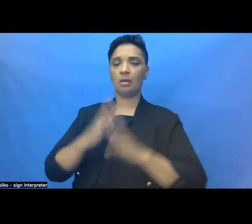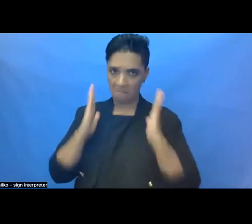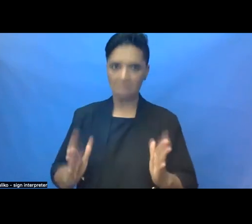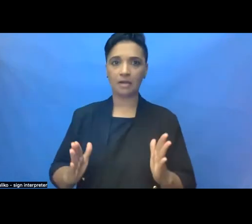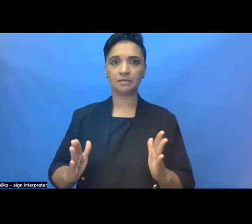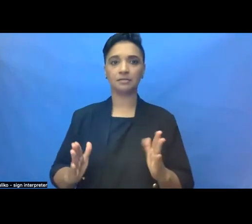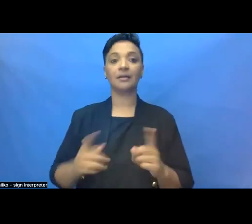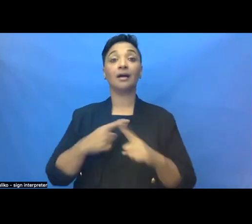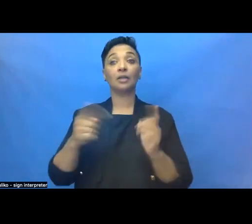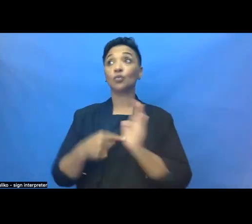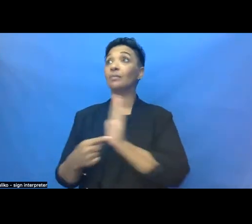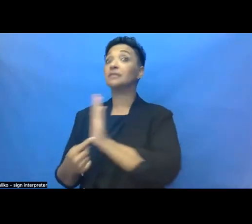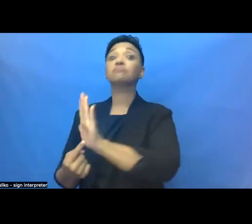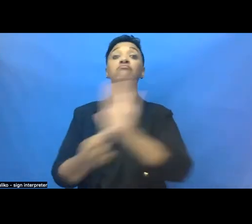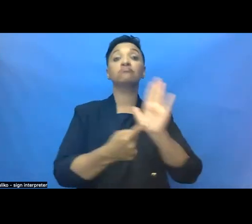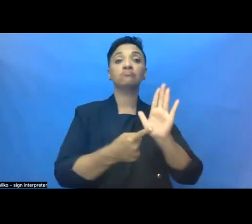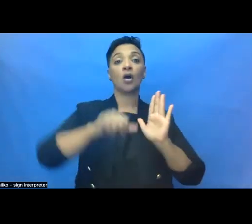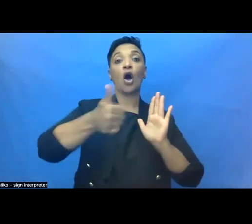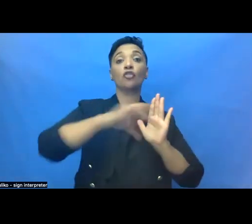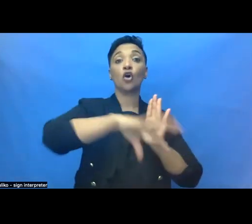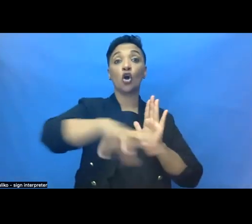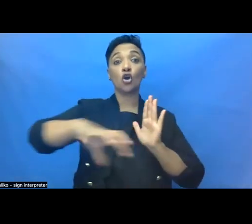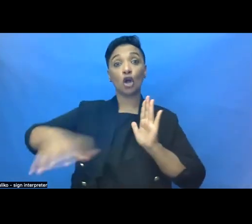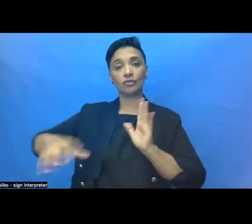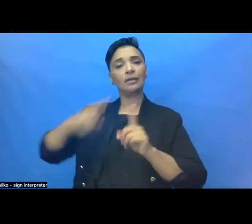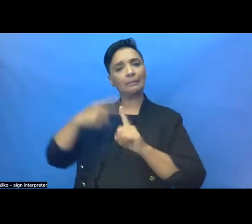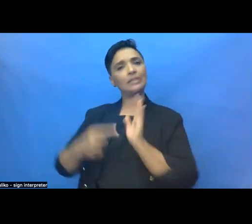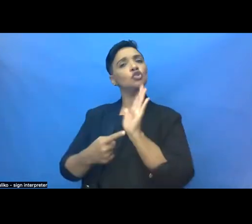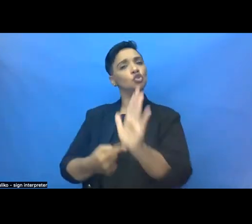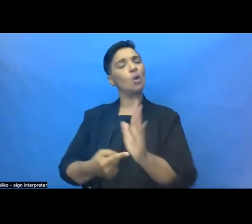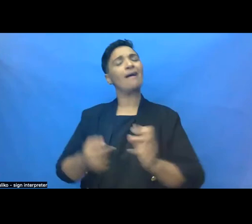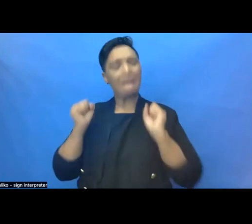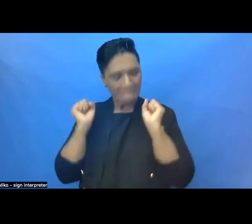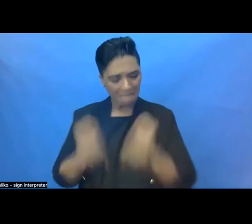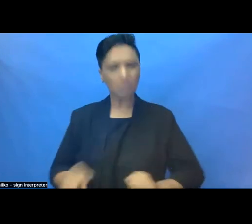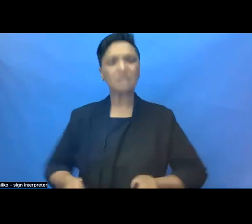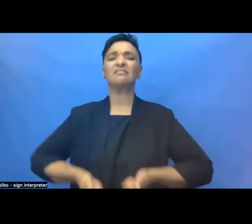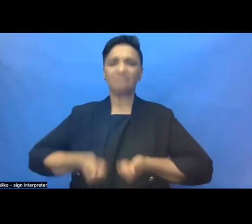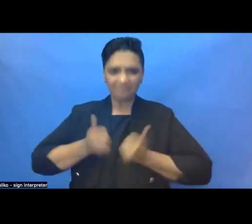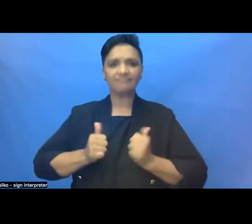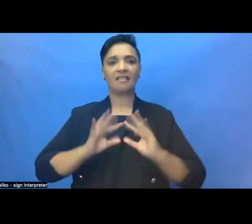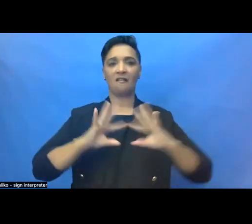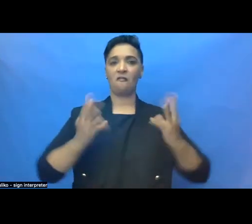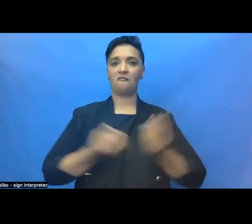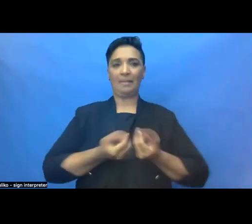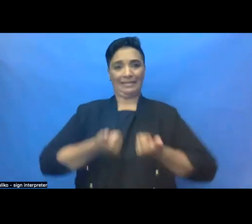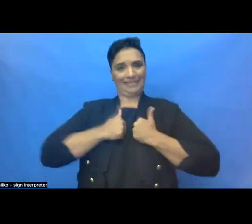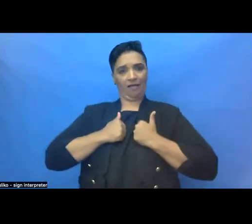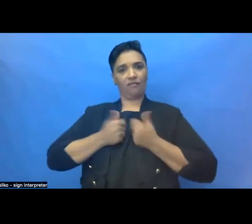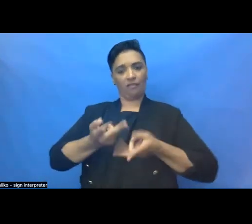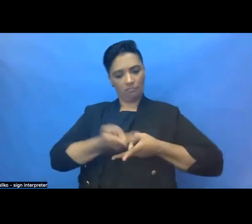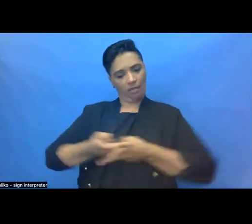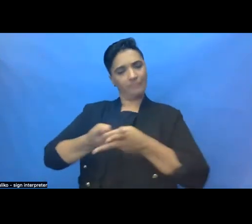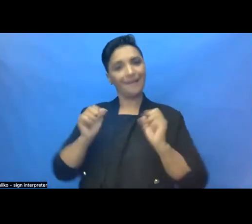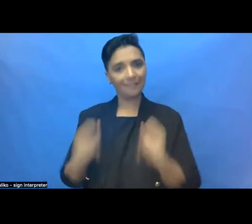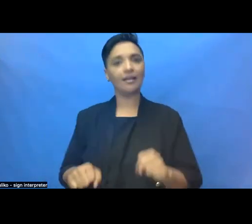to all neighbors country and to Ukraine too how it's possible to organize family care in different way. And of course, we